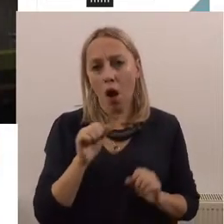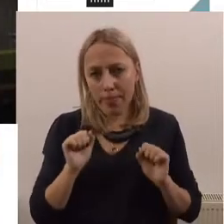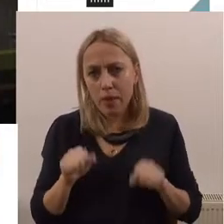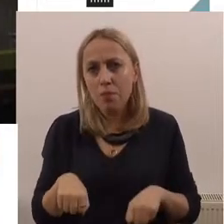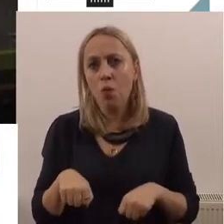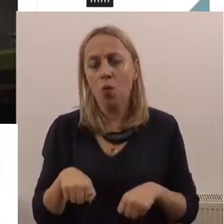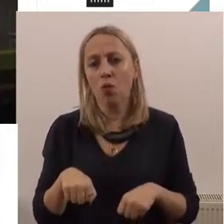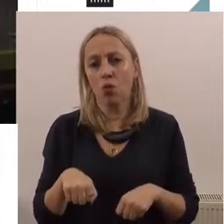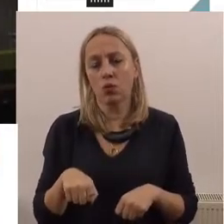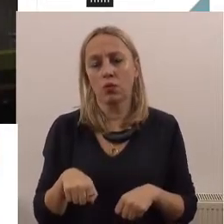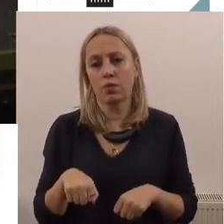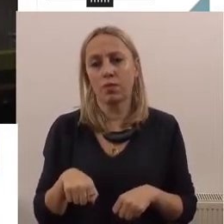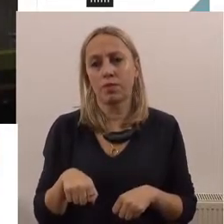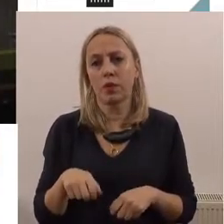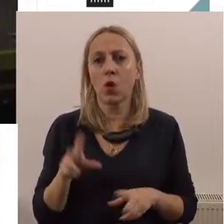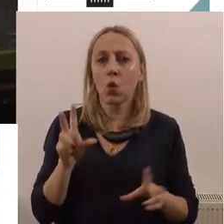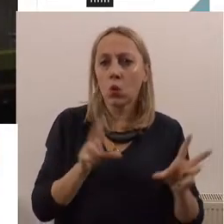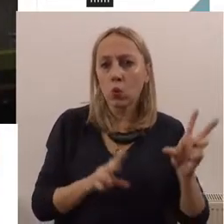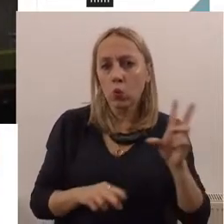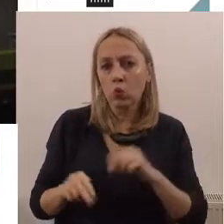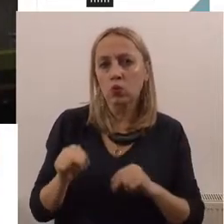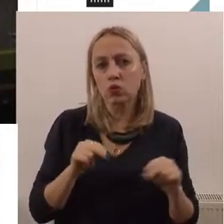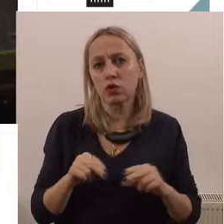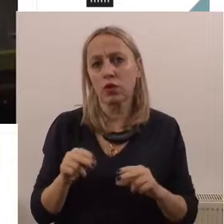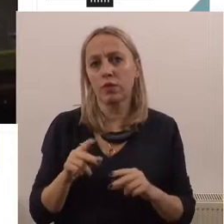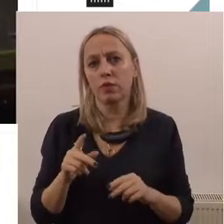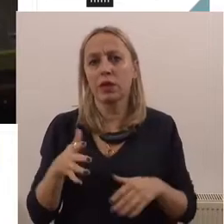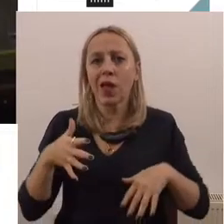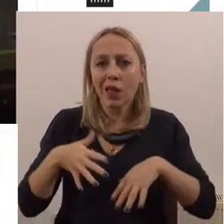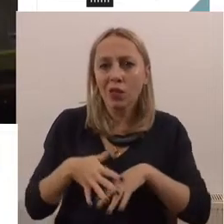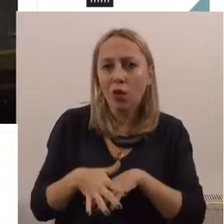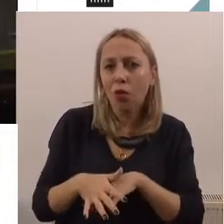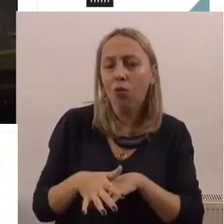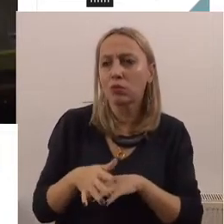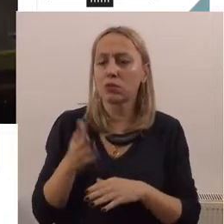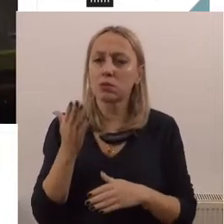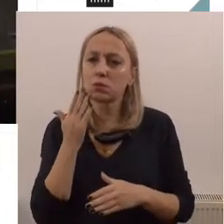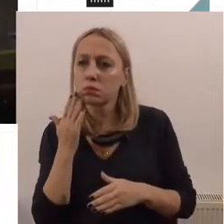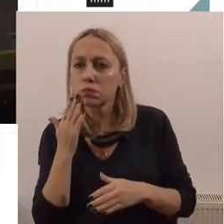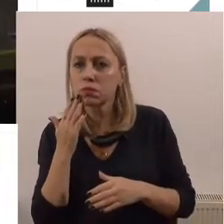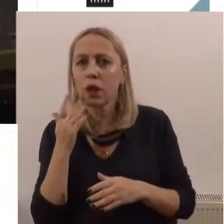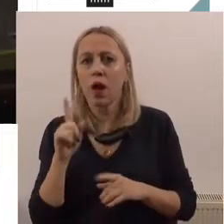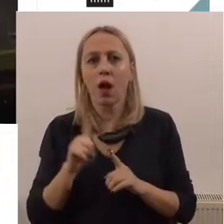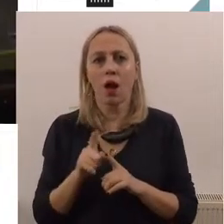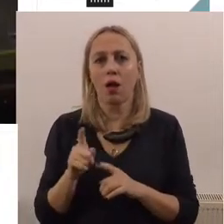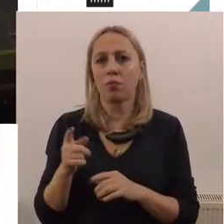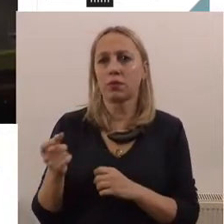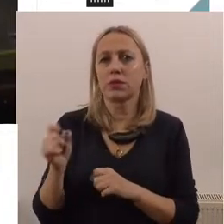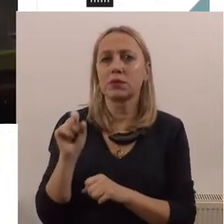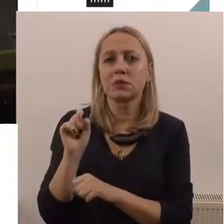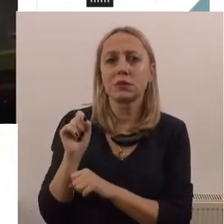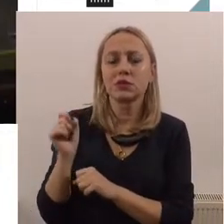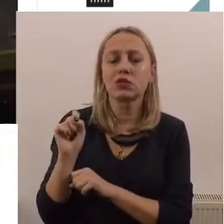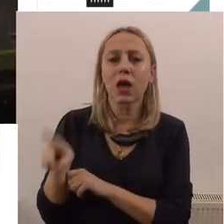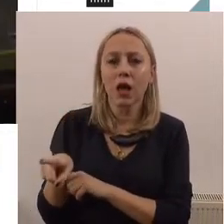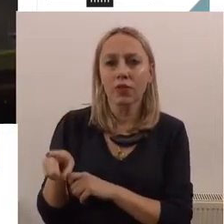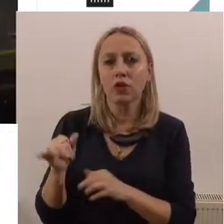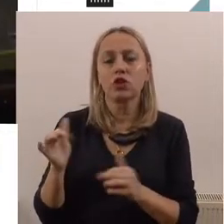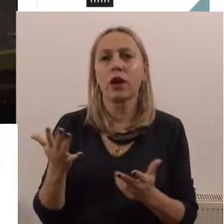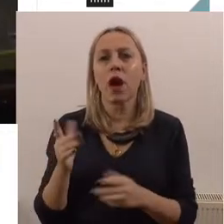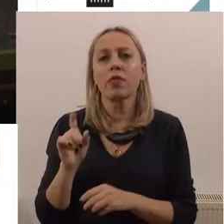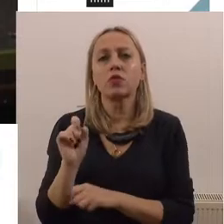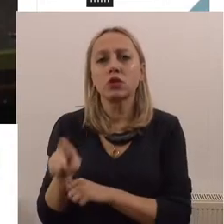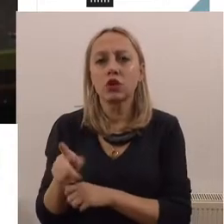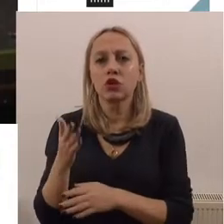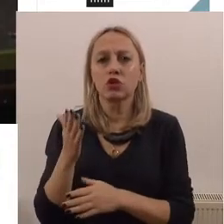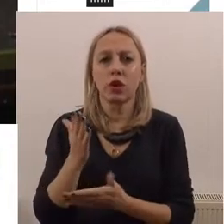something when the artists who work on the projects take into account the